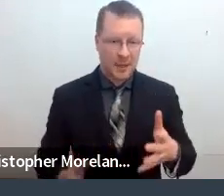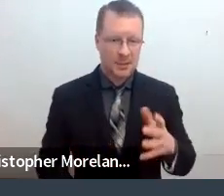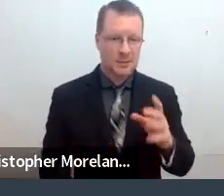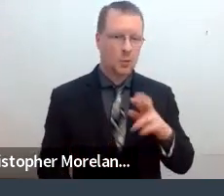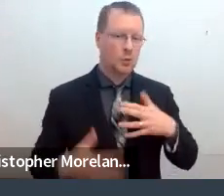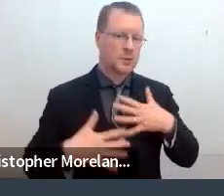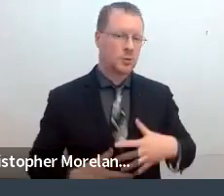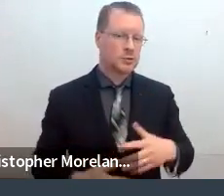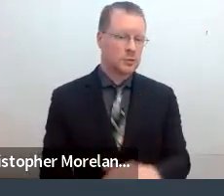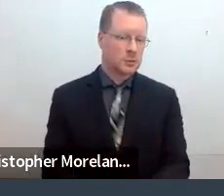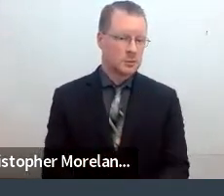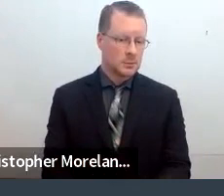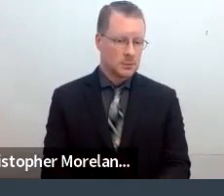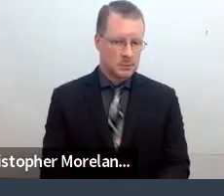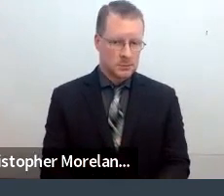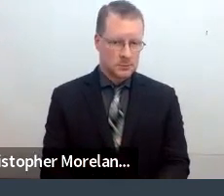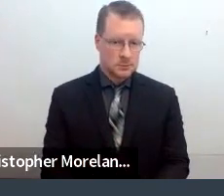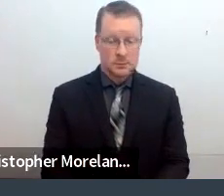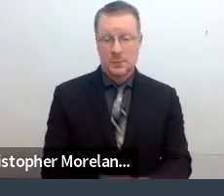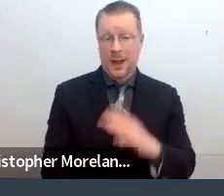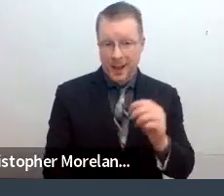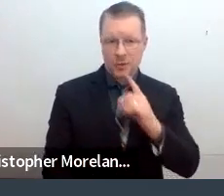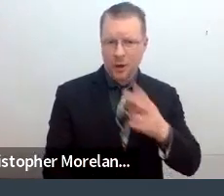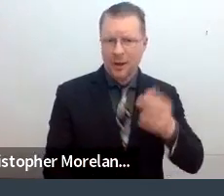to report having anxiety or depression.